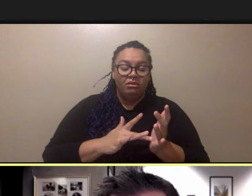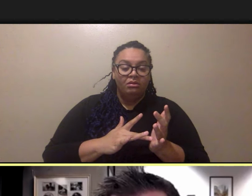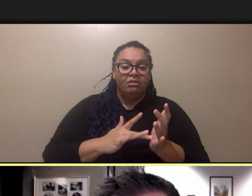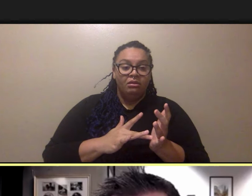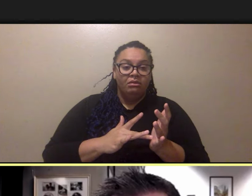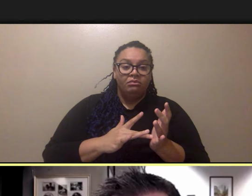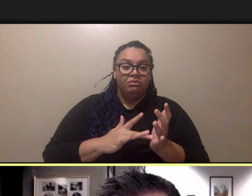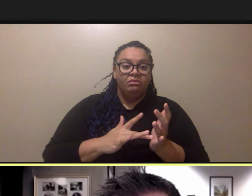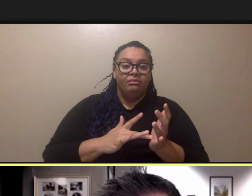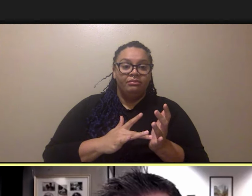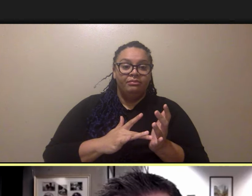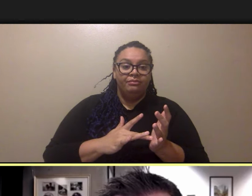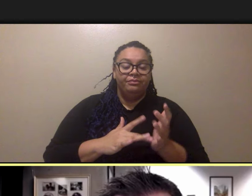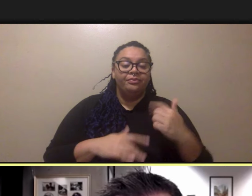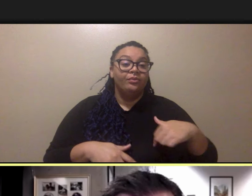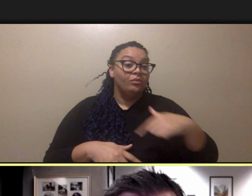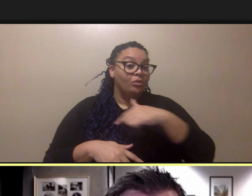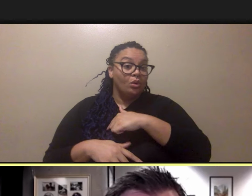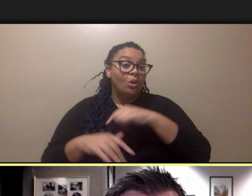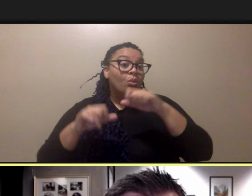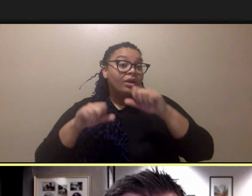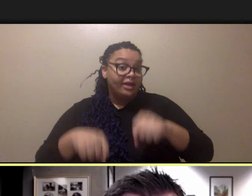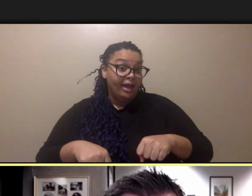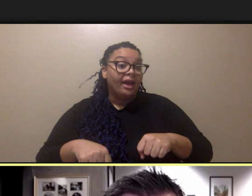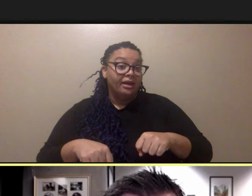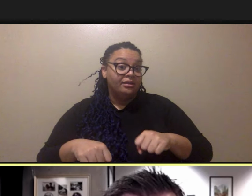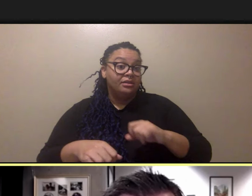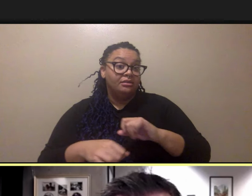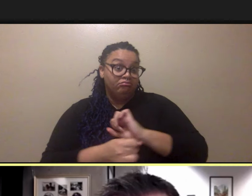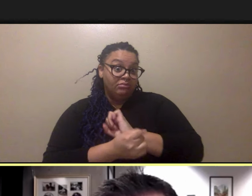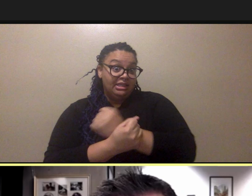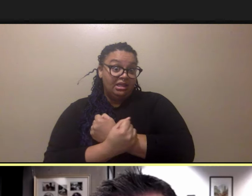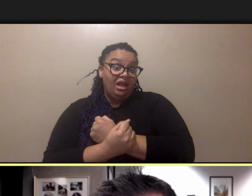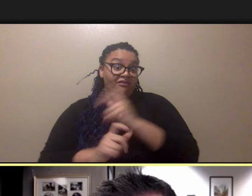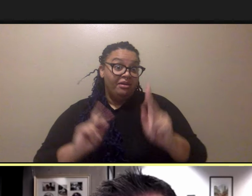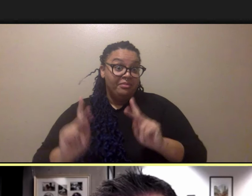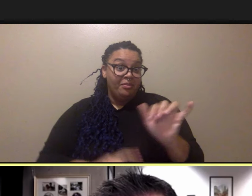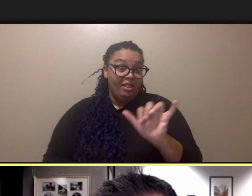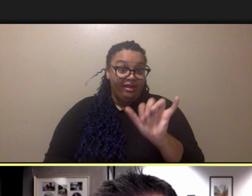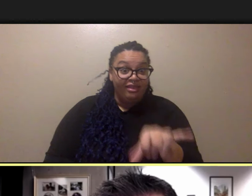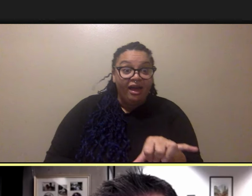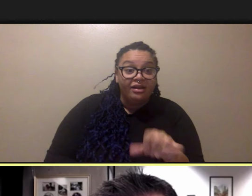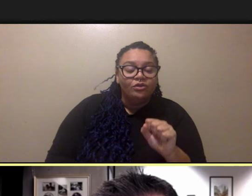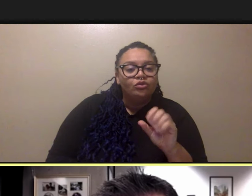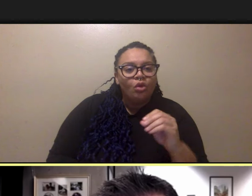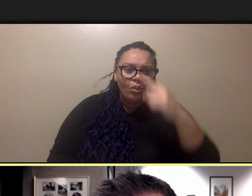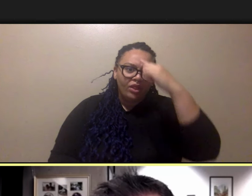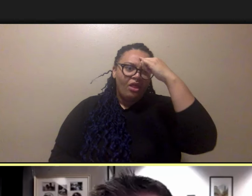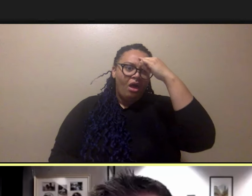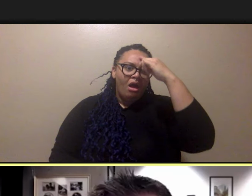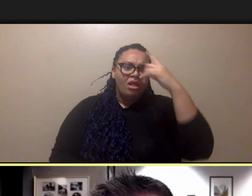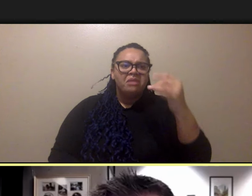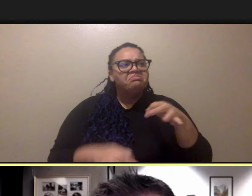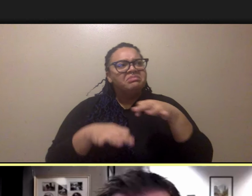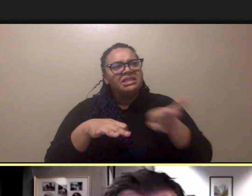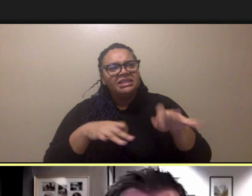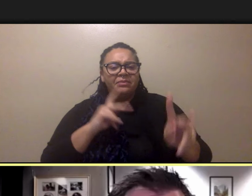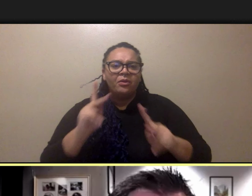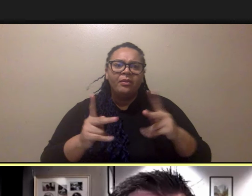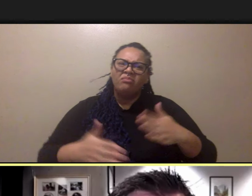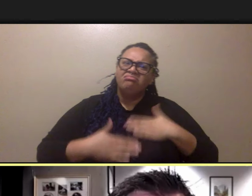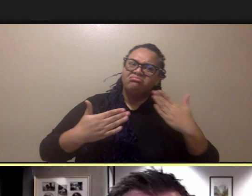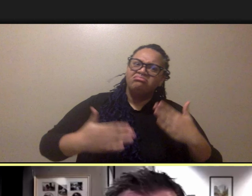we can enslave people like this. And so it was thought that they were first simple people that would gladly